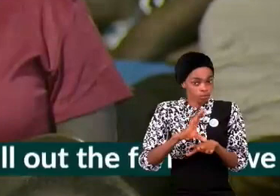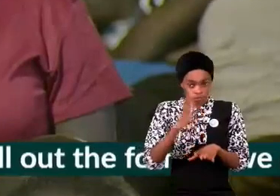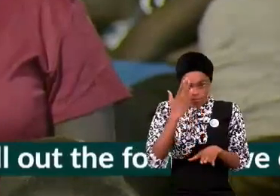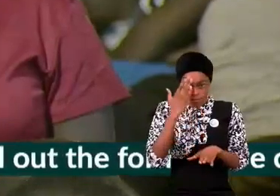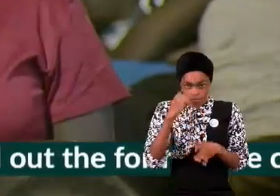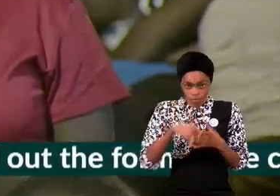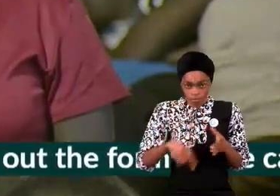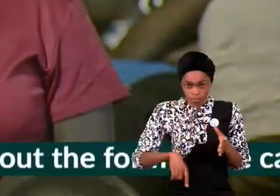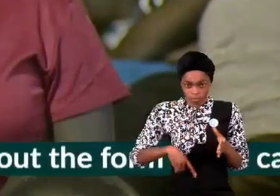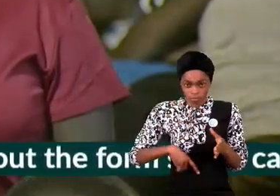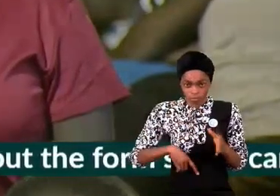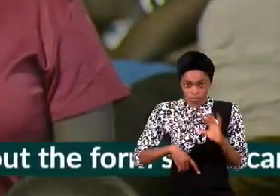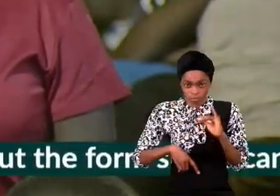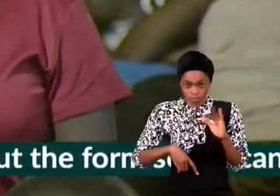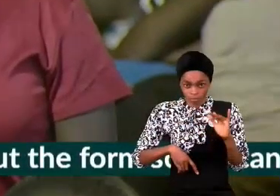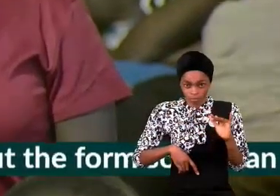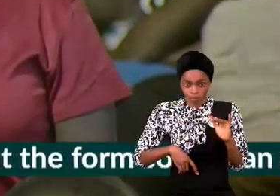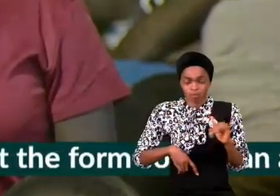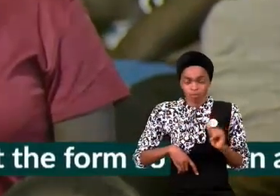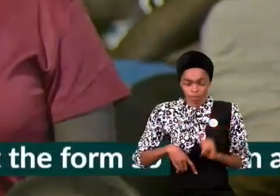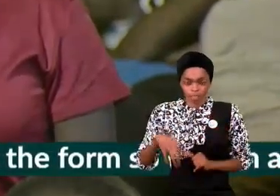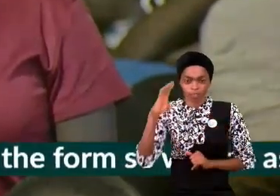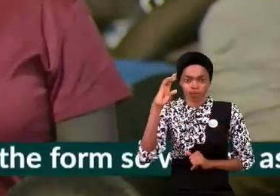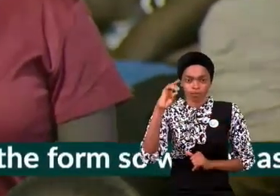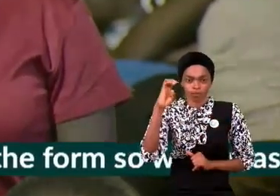meditating, expecting,